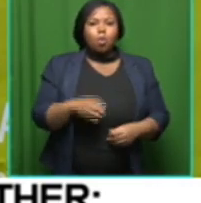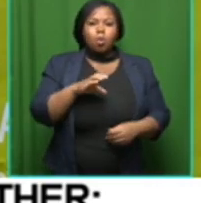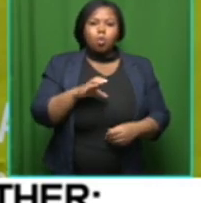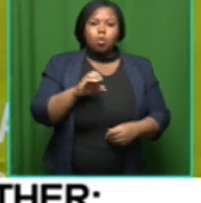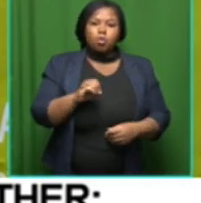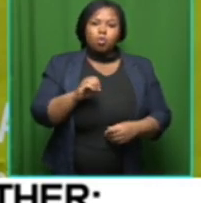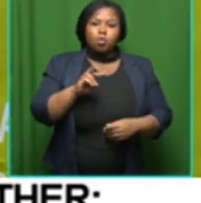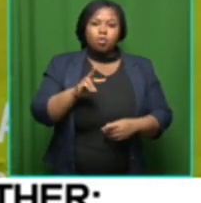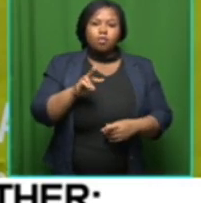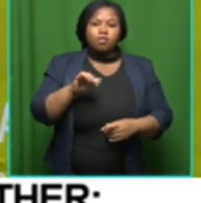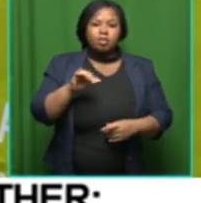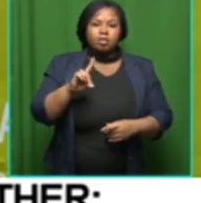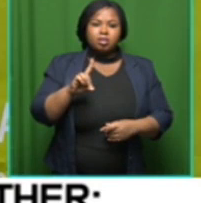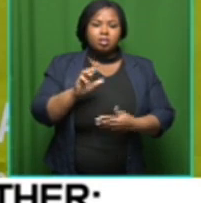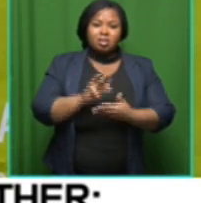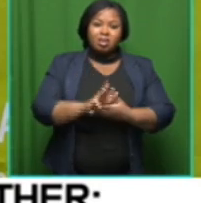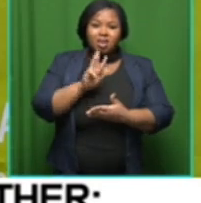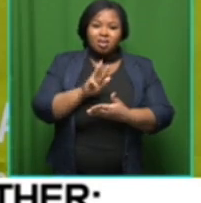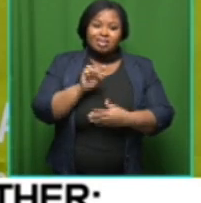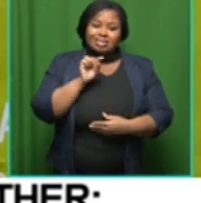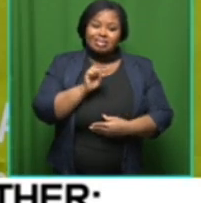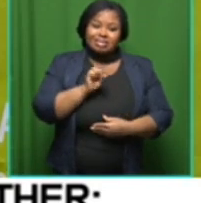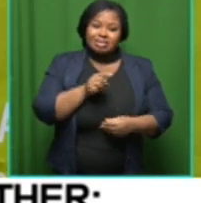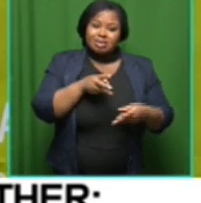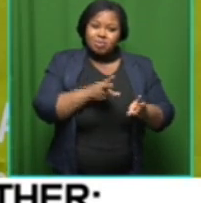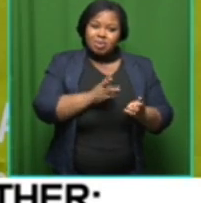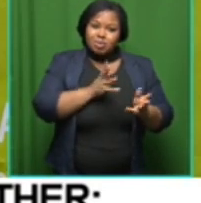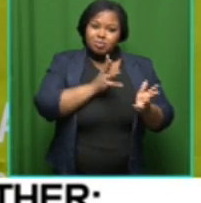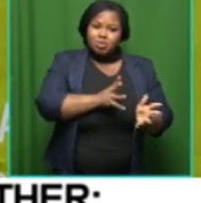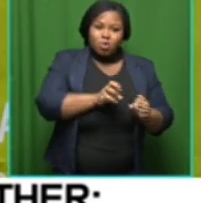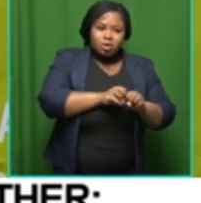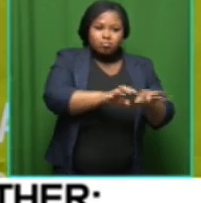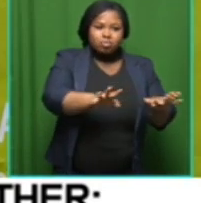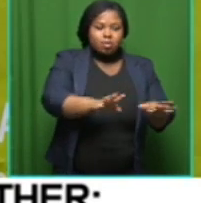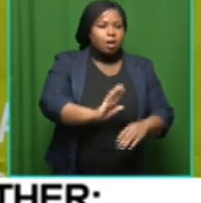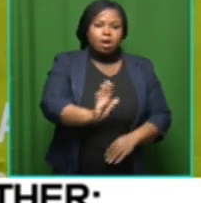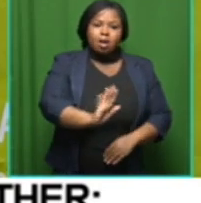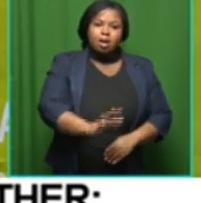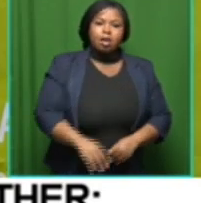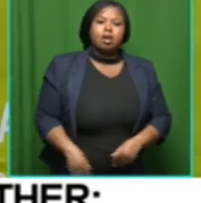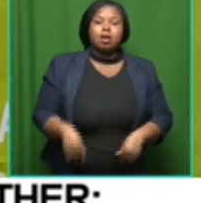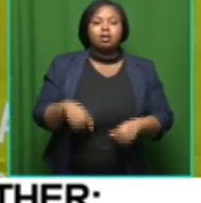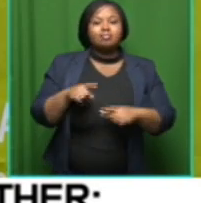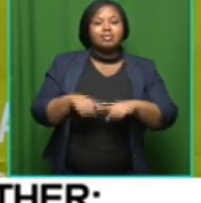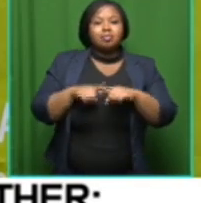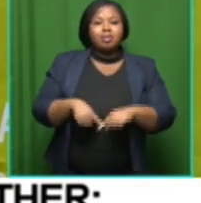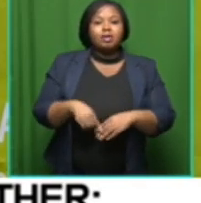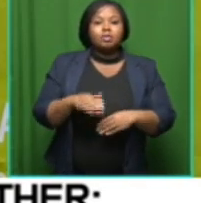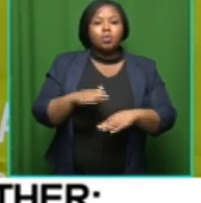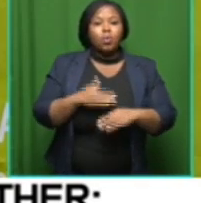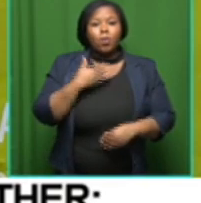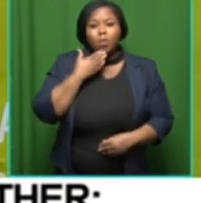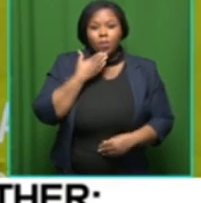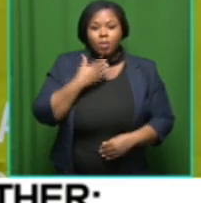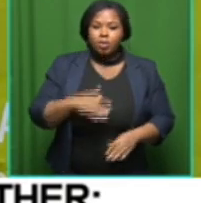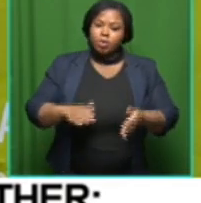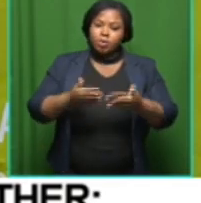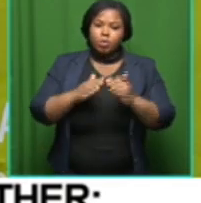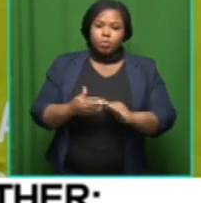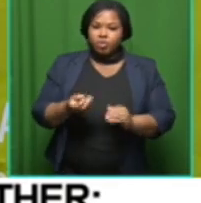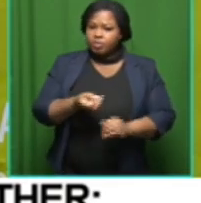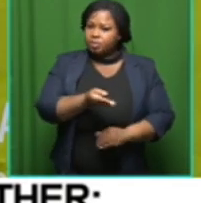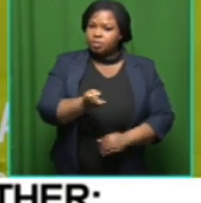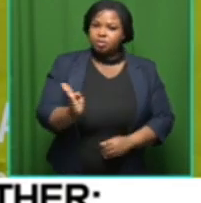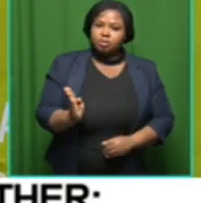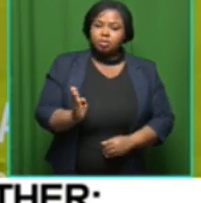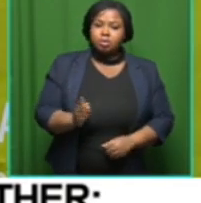COVID-19 that matters. It is the conduct of the community, whether we can be united, whether we can follow